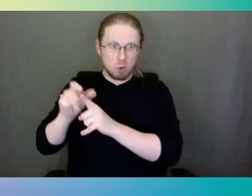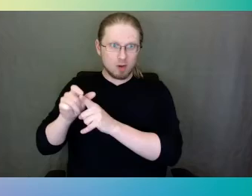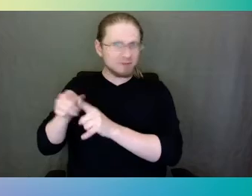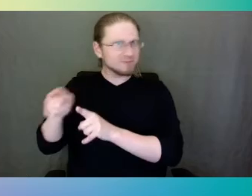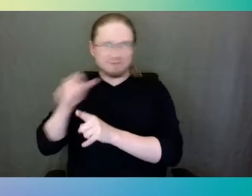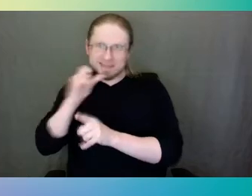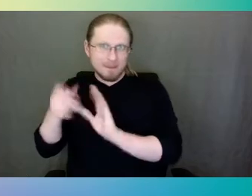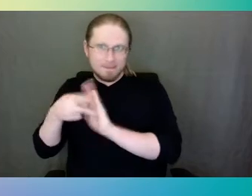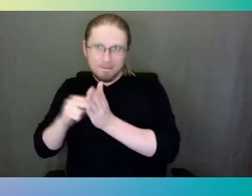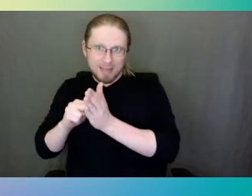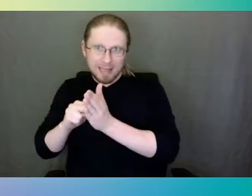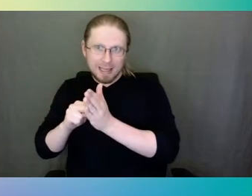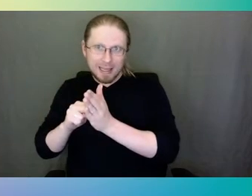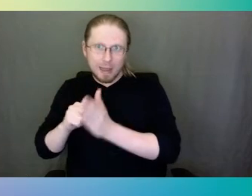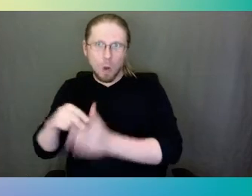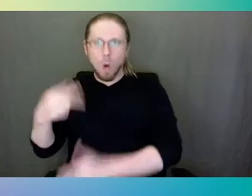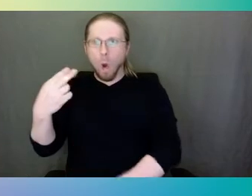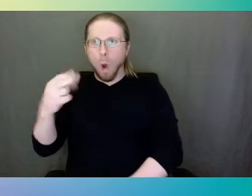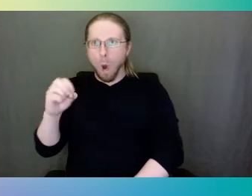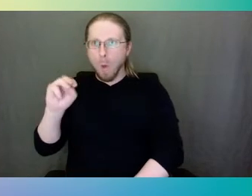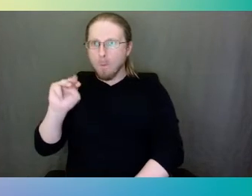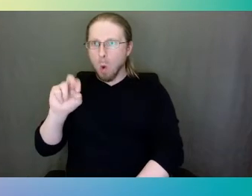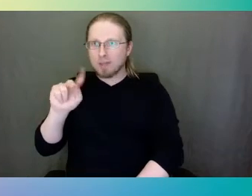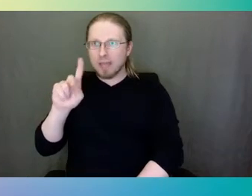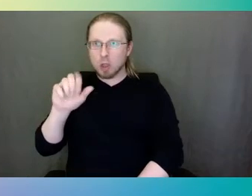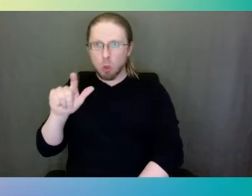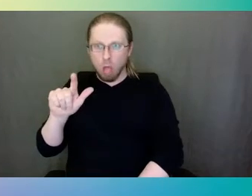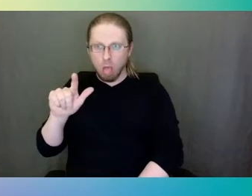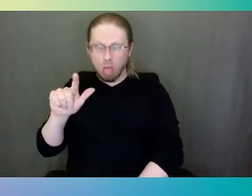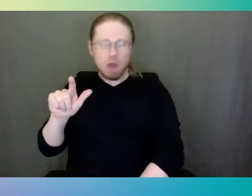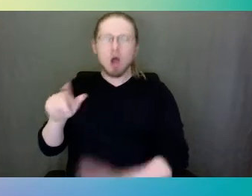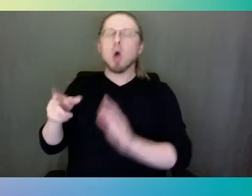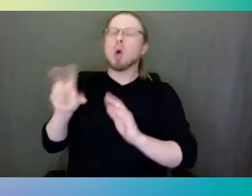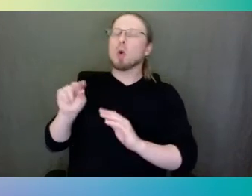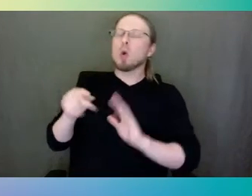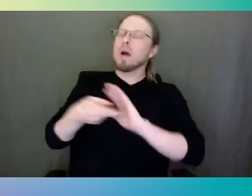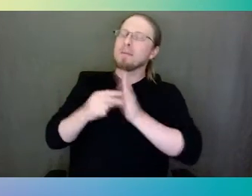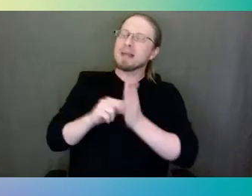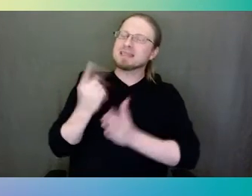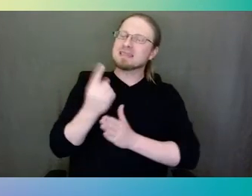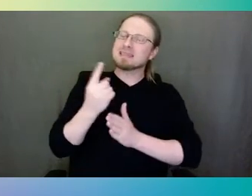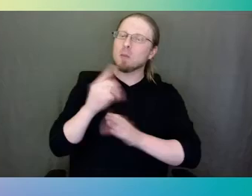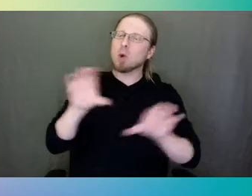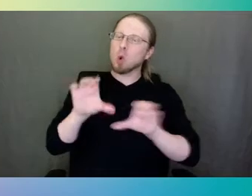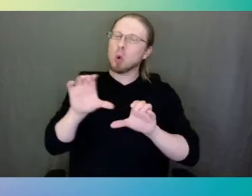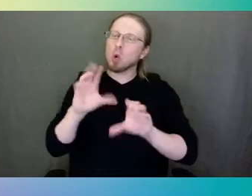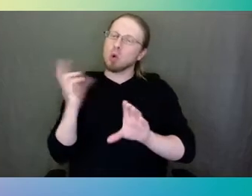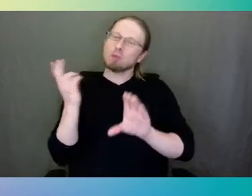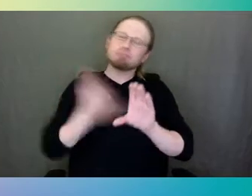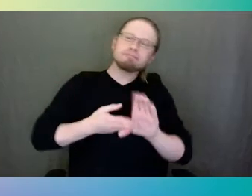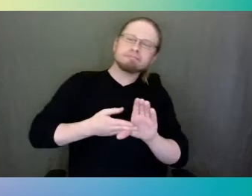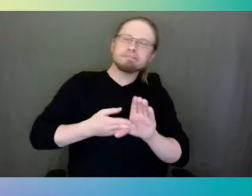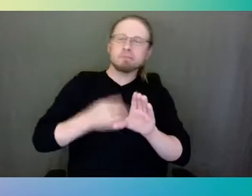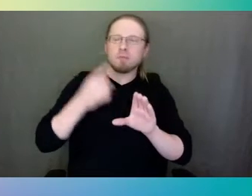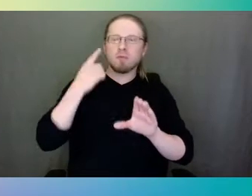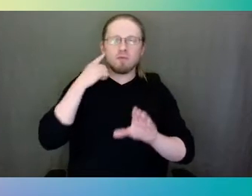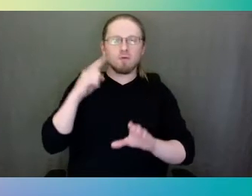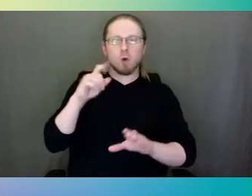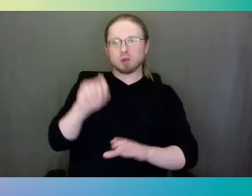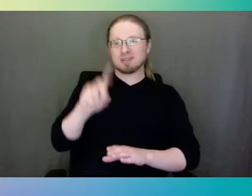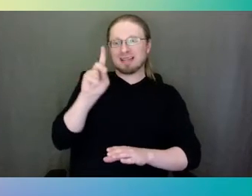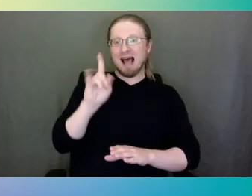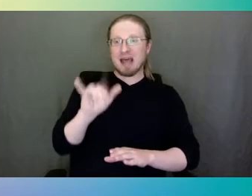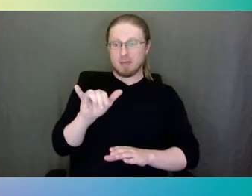A sodomite meant a person that participated in these sex acts. But now a sodomite, that definition is going to change